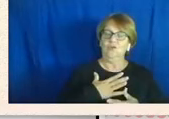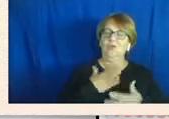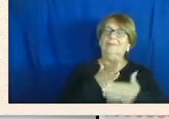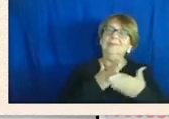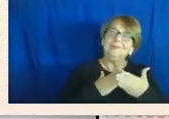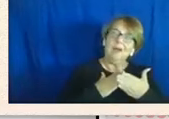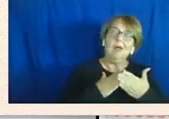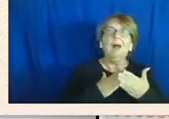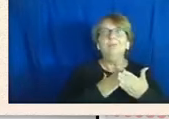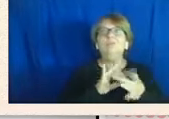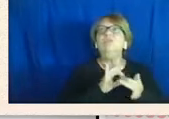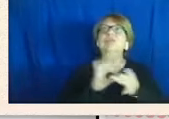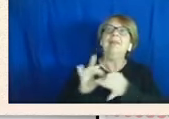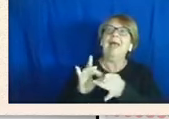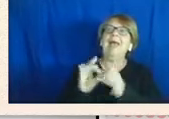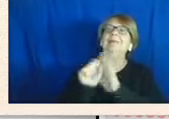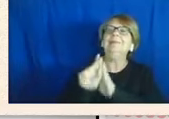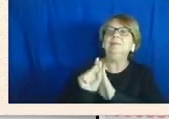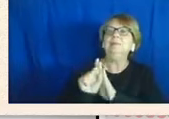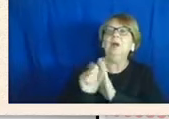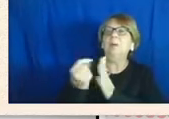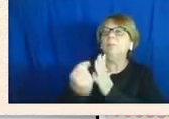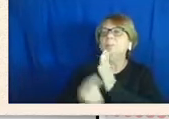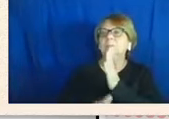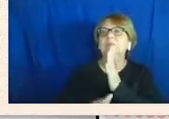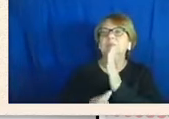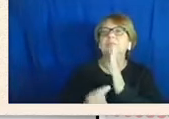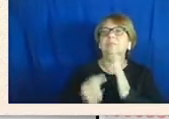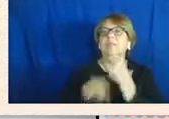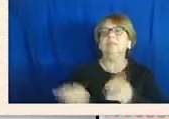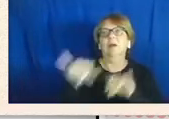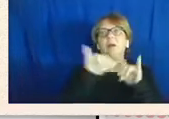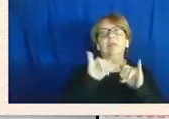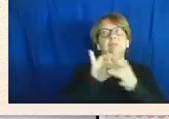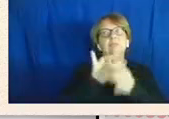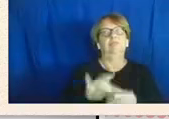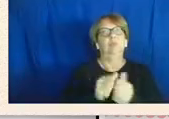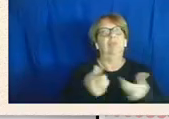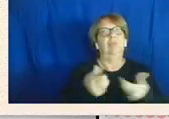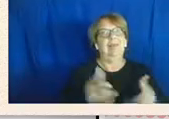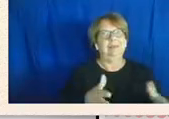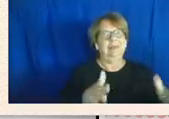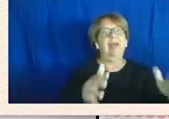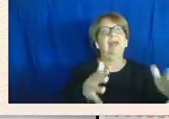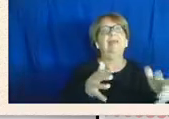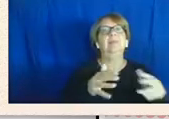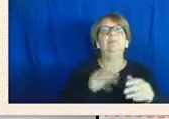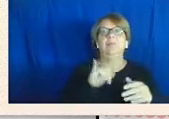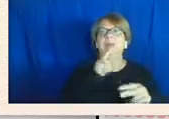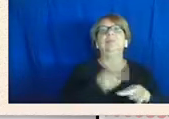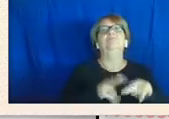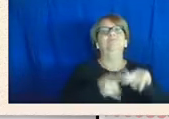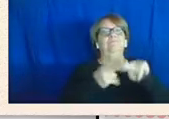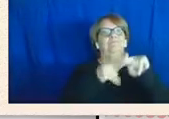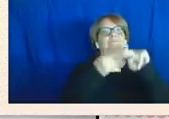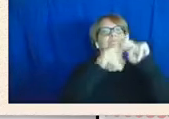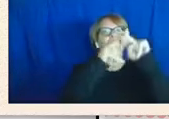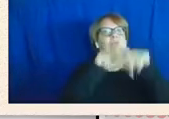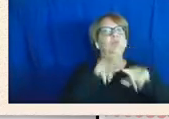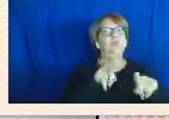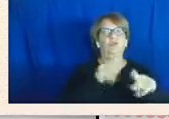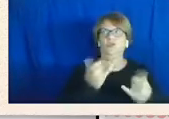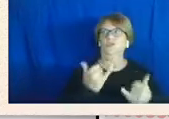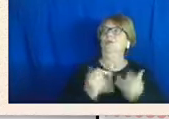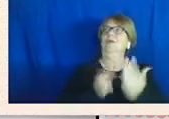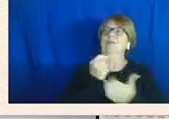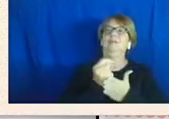symptomatology that is commonly associated with anxiety is rising during this time. So children have been